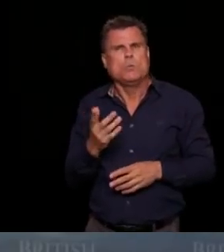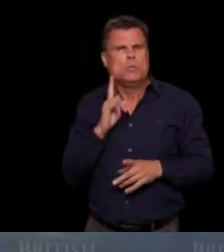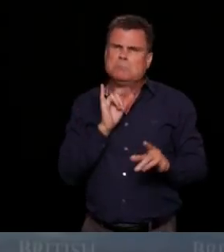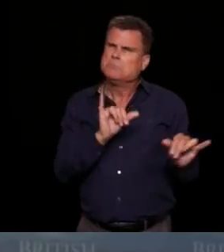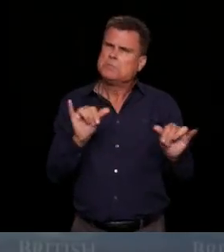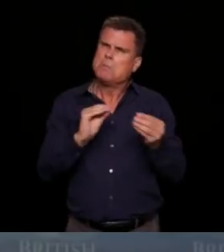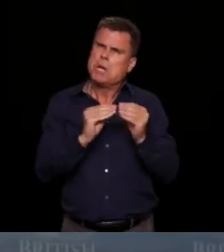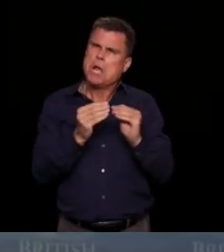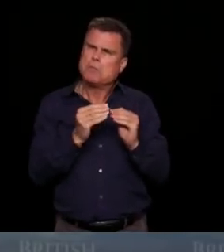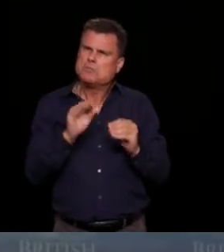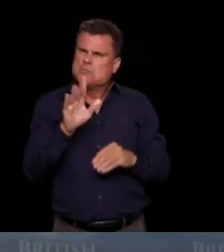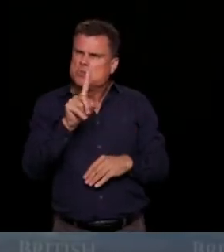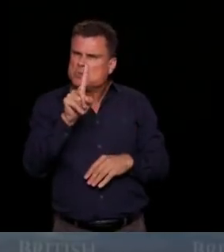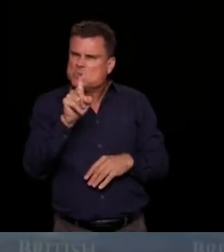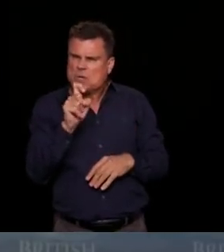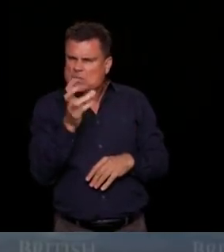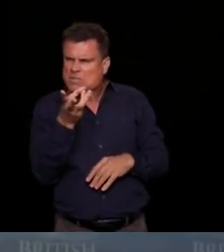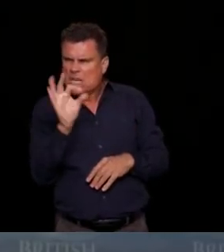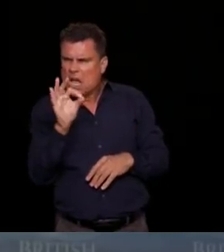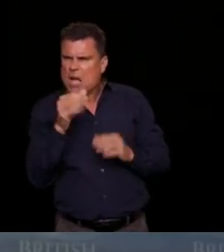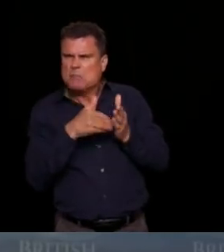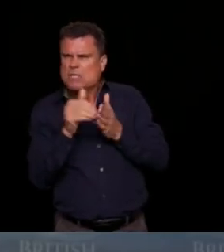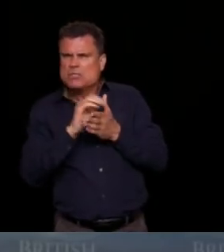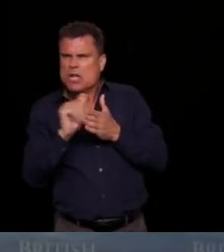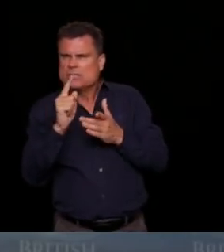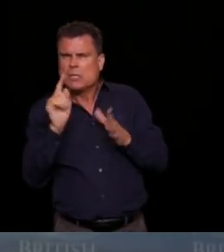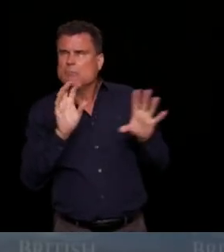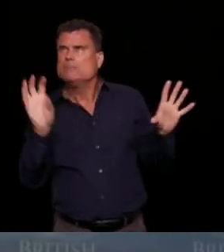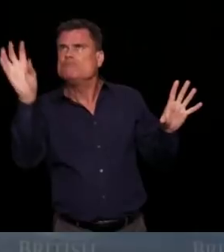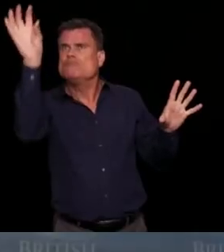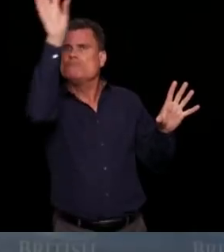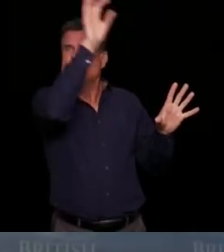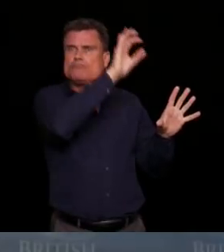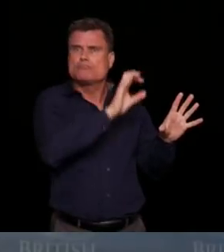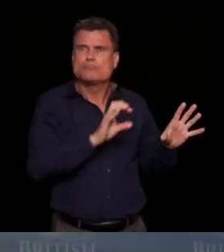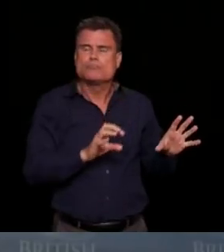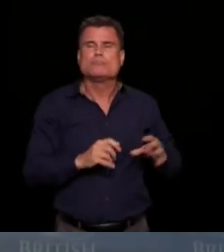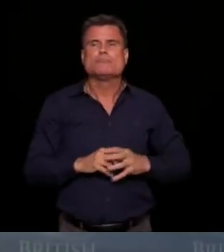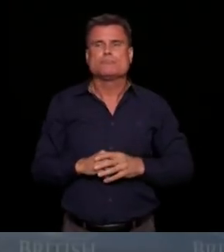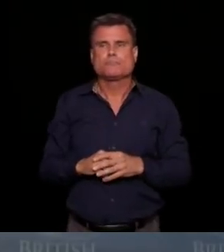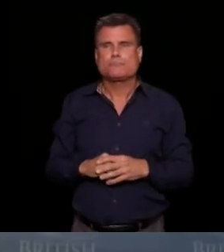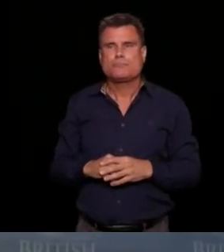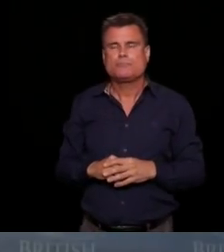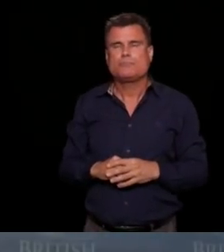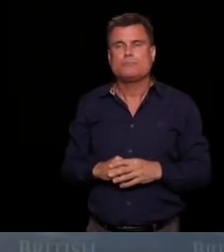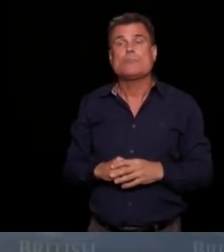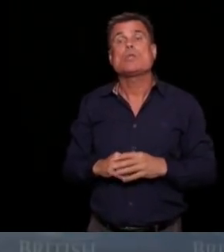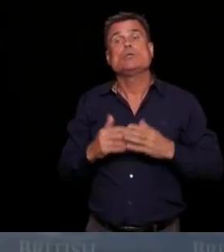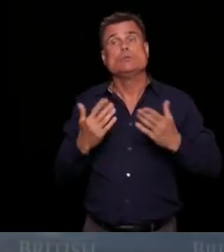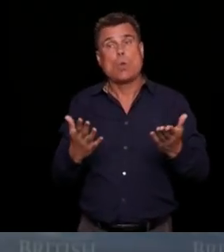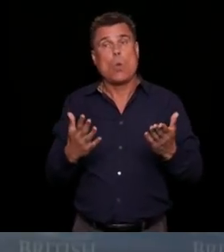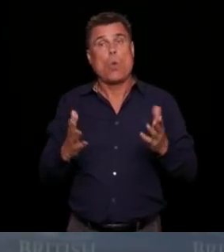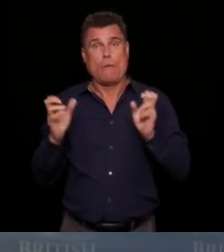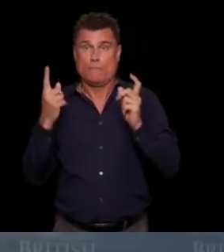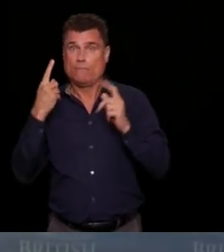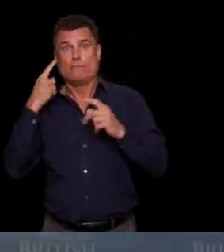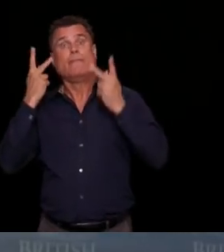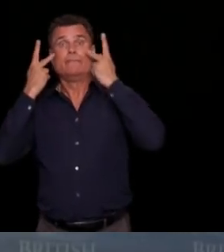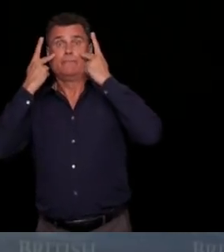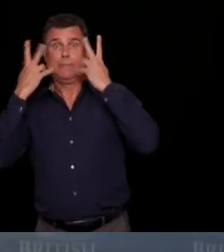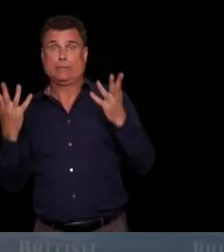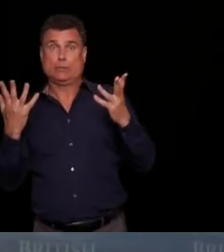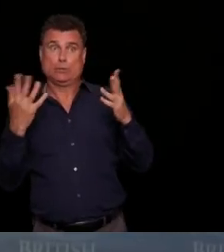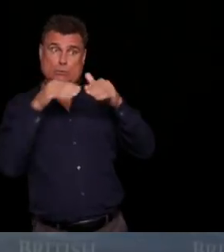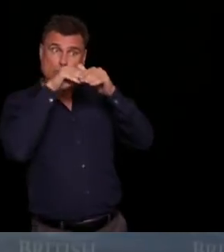number, and that work in some places has happened or is happening, and that's the number that will be available. I mean, what we have to do with the